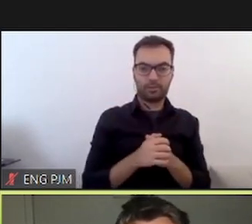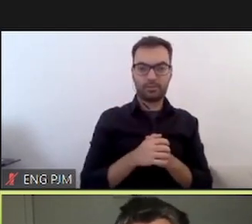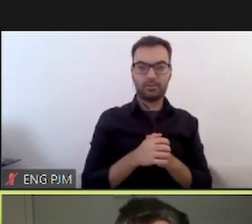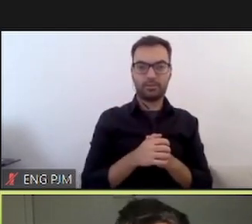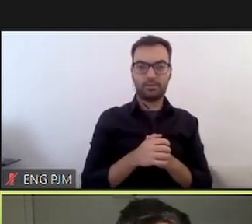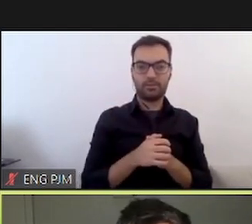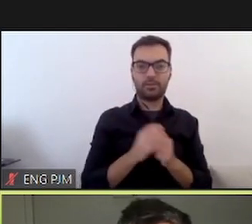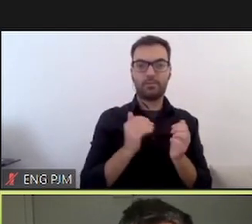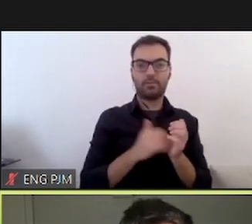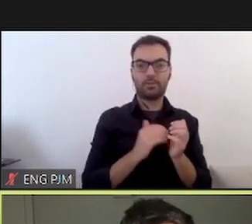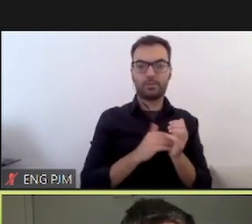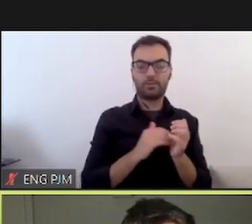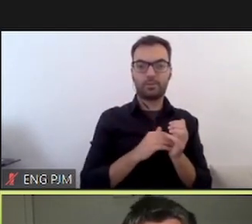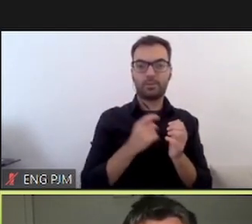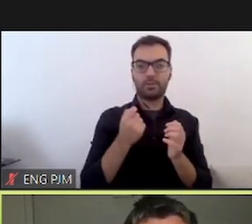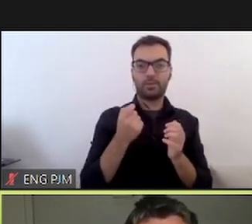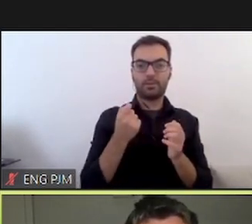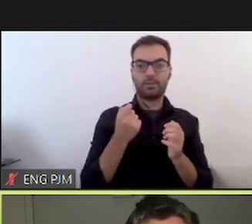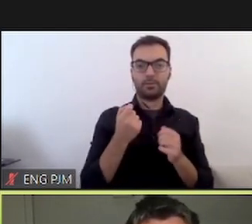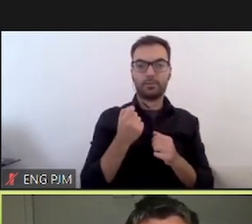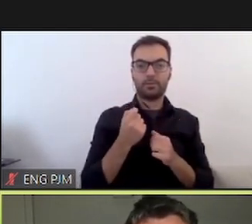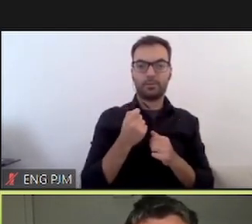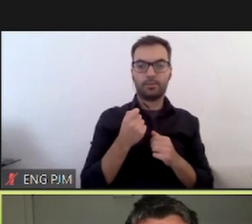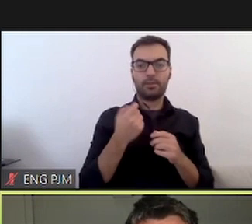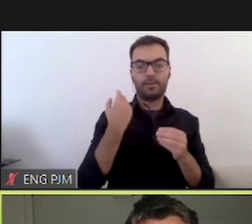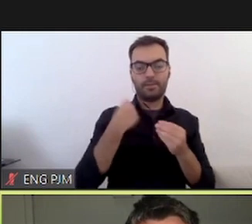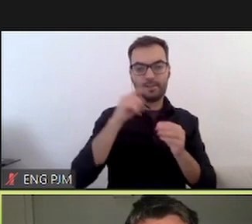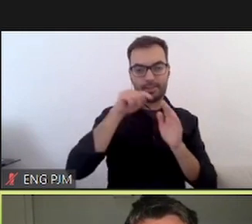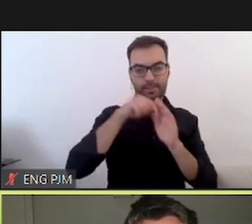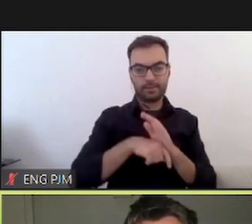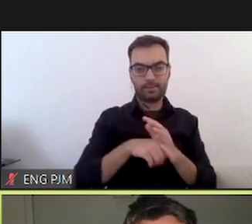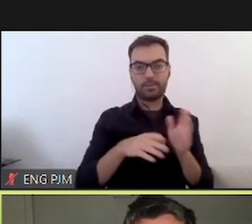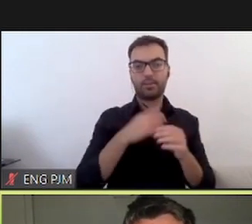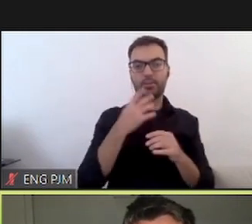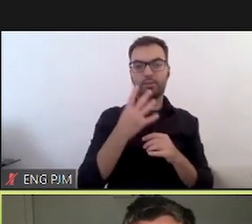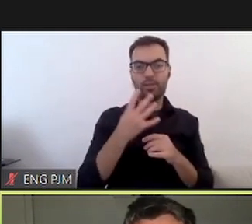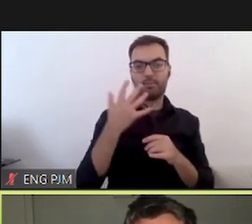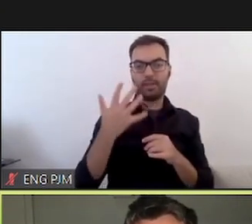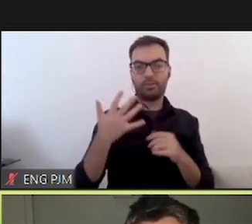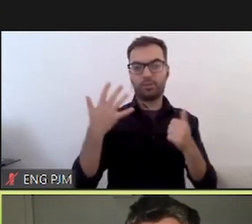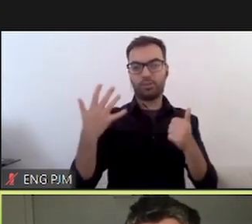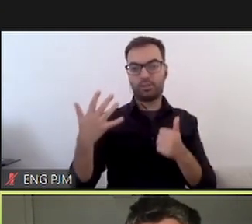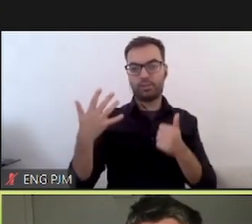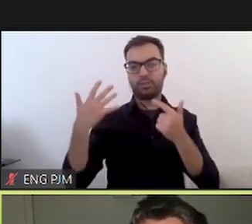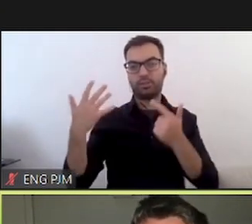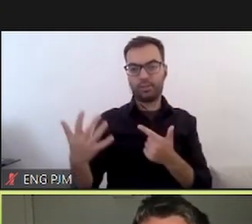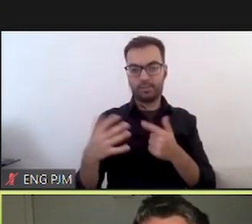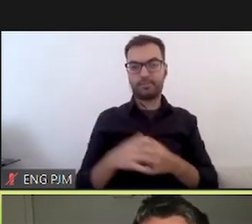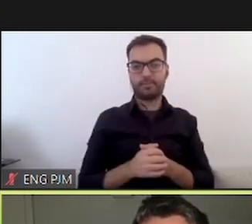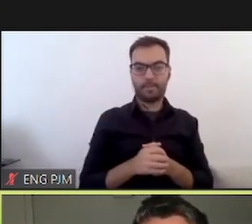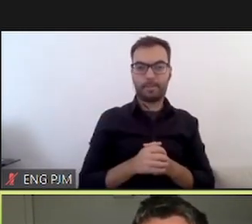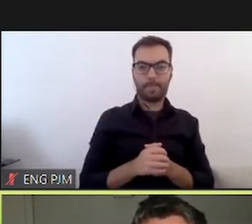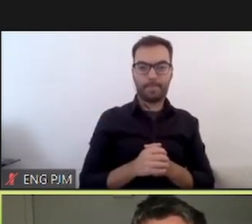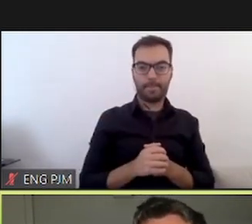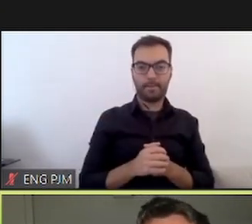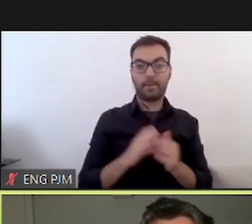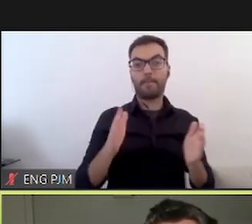require a little bit deep dive. Then there's a 4, 5, 6, 7.